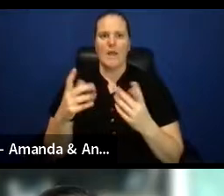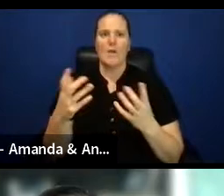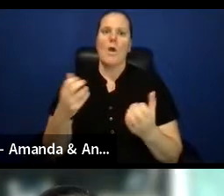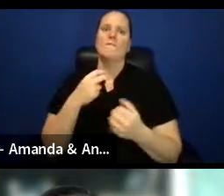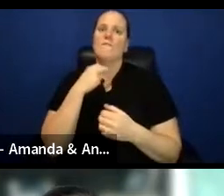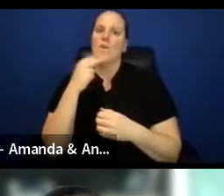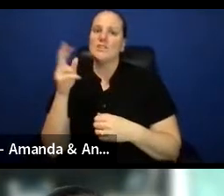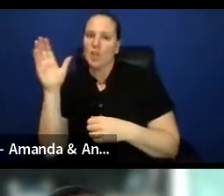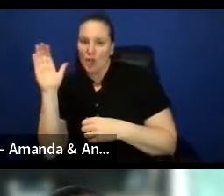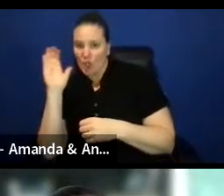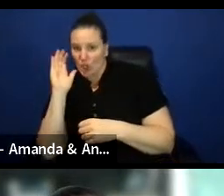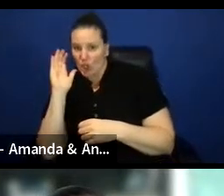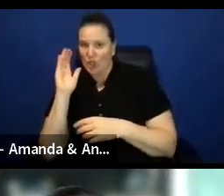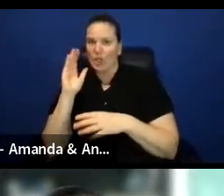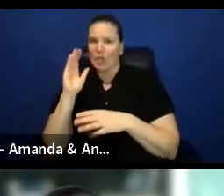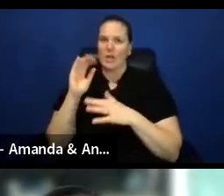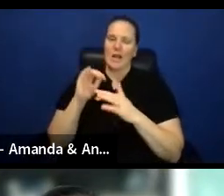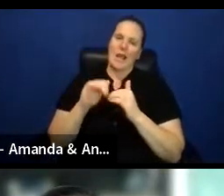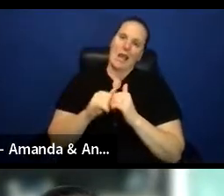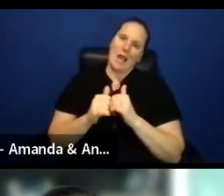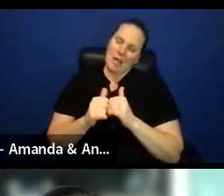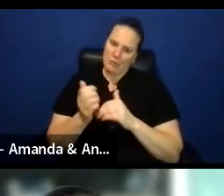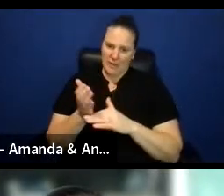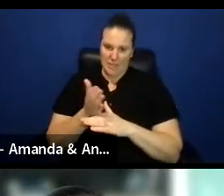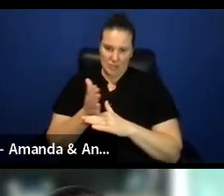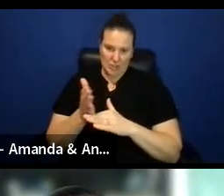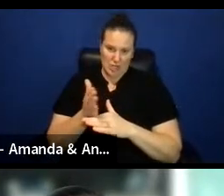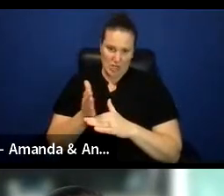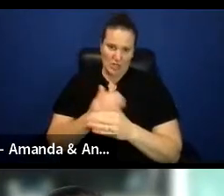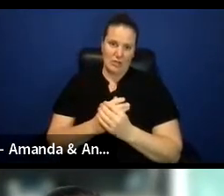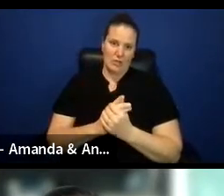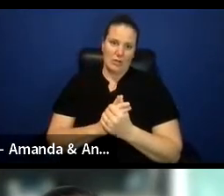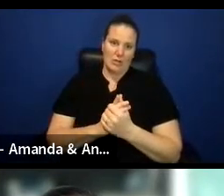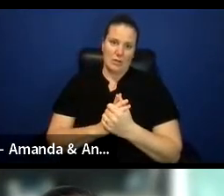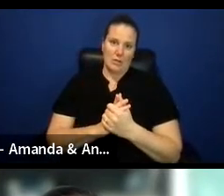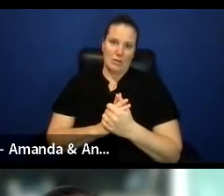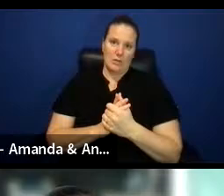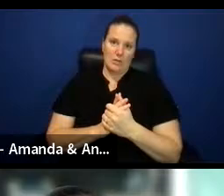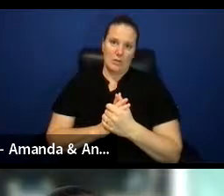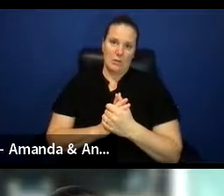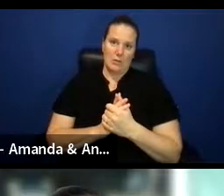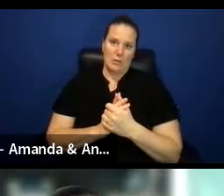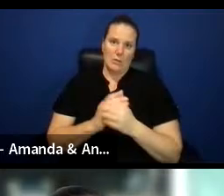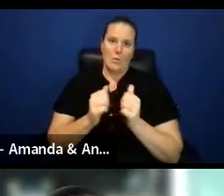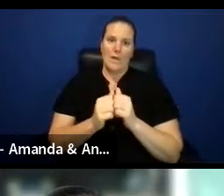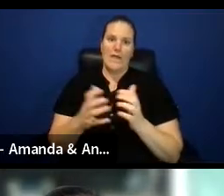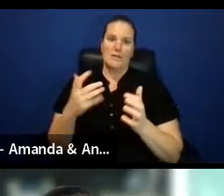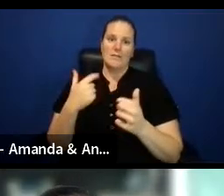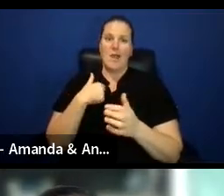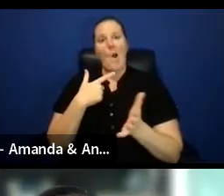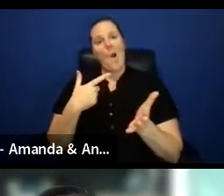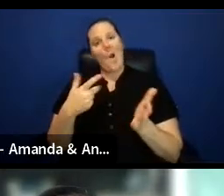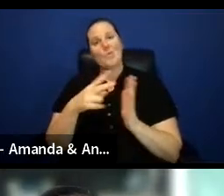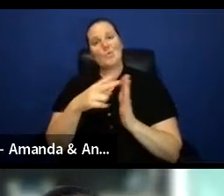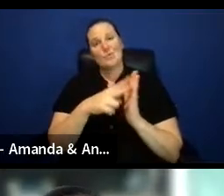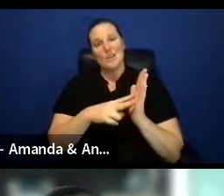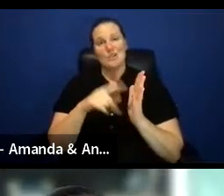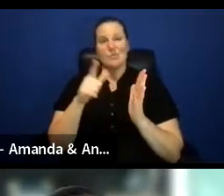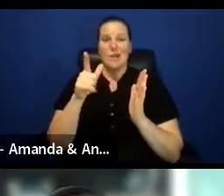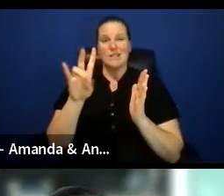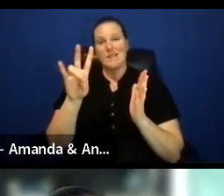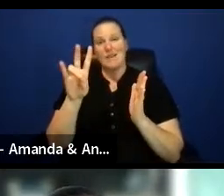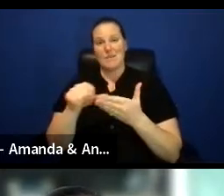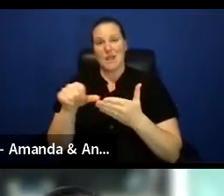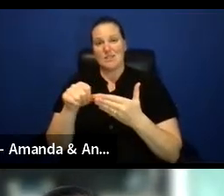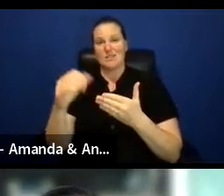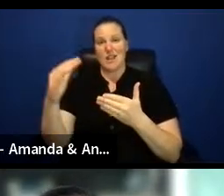voice heard. How do they share that without us saying, well, you got to read these 27 pages